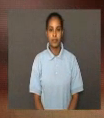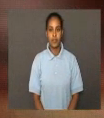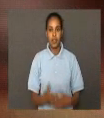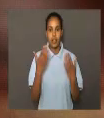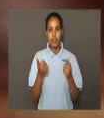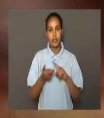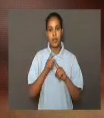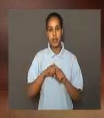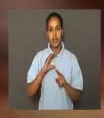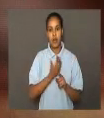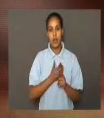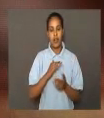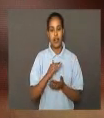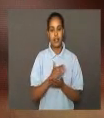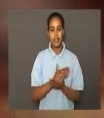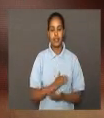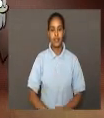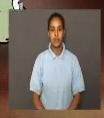Let's get back to our lesson.